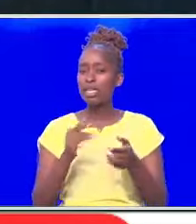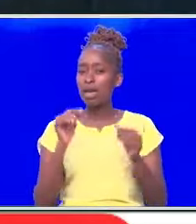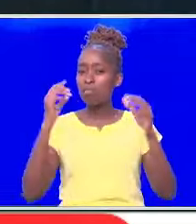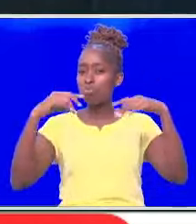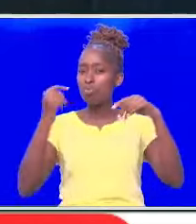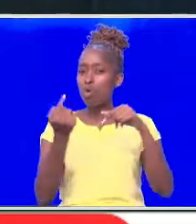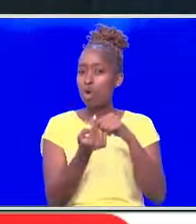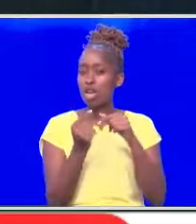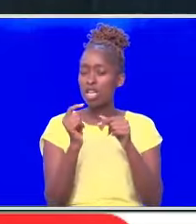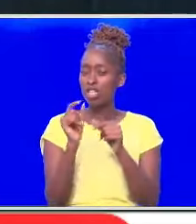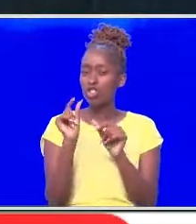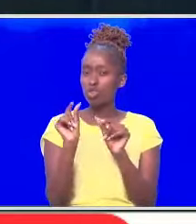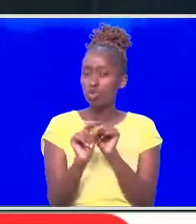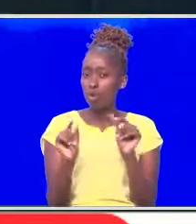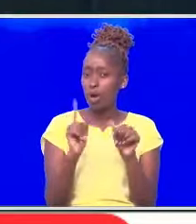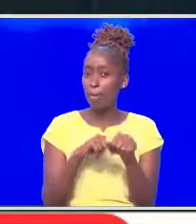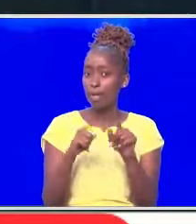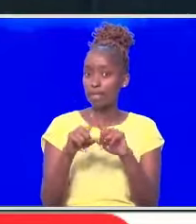usubuhi tukiamka tulipata maji